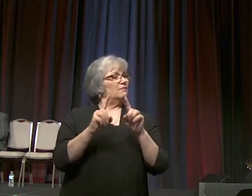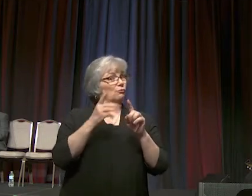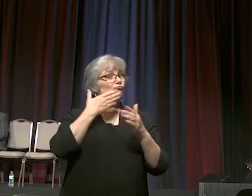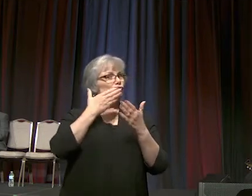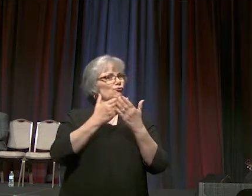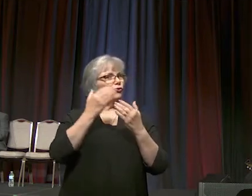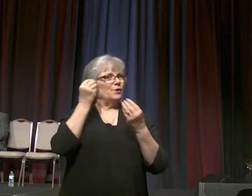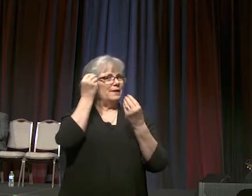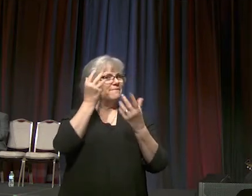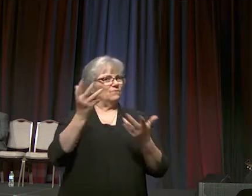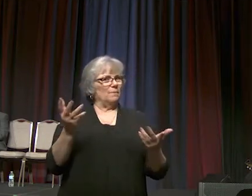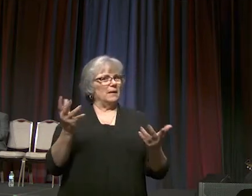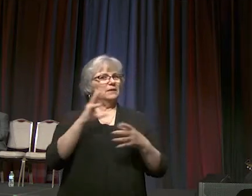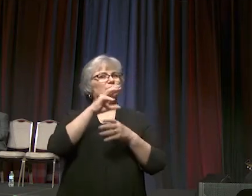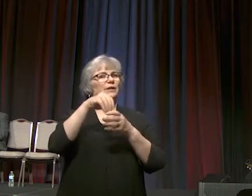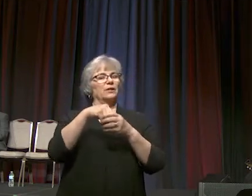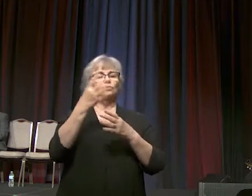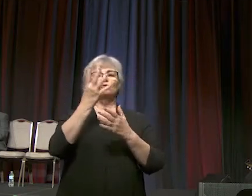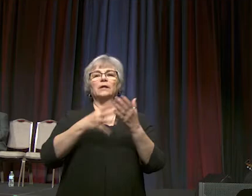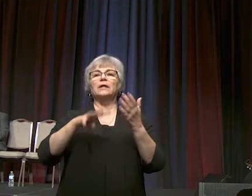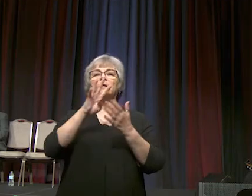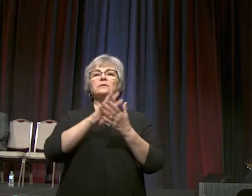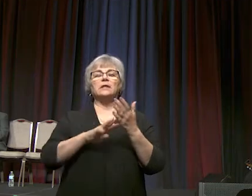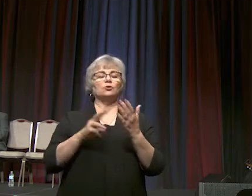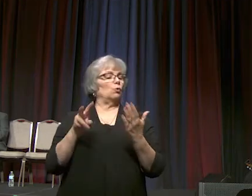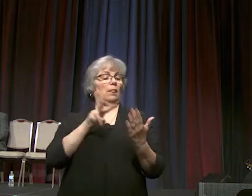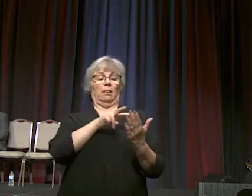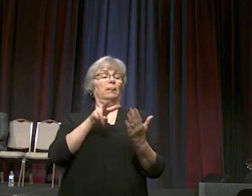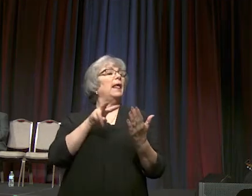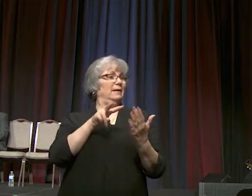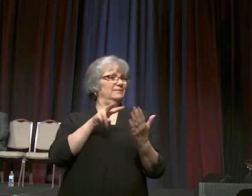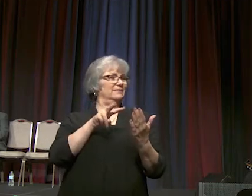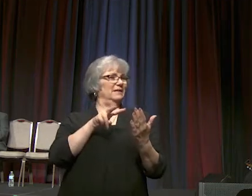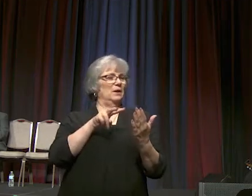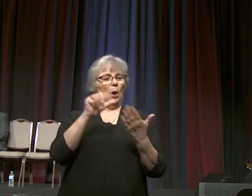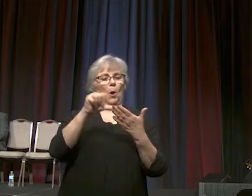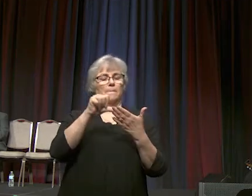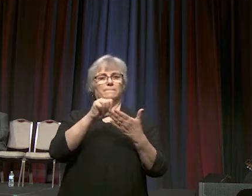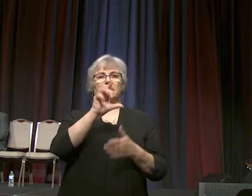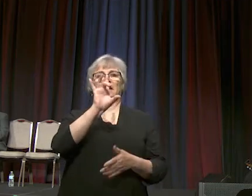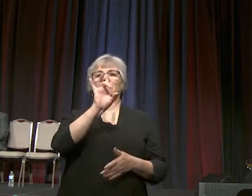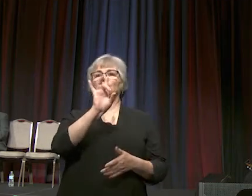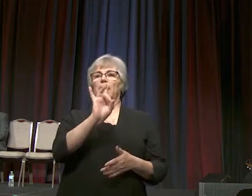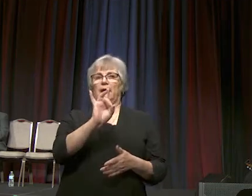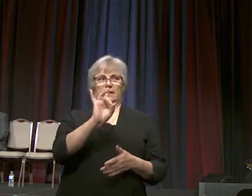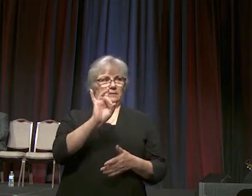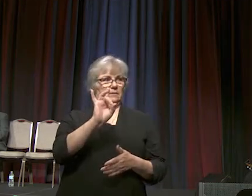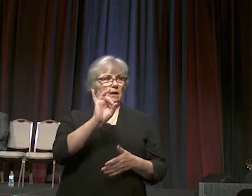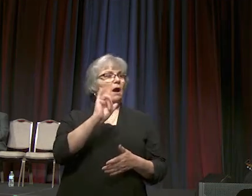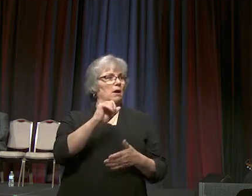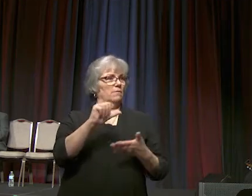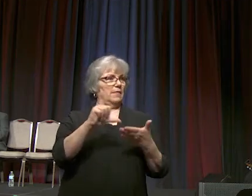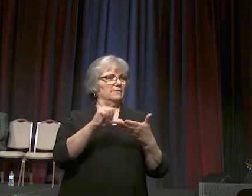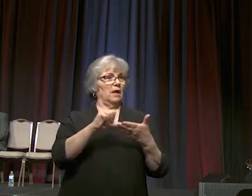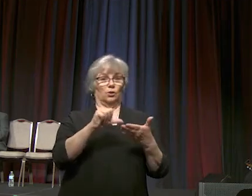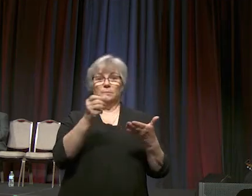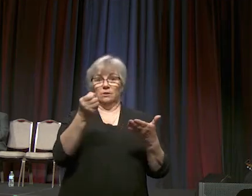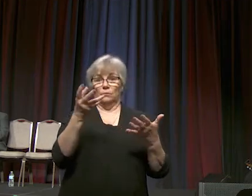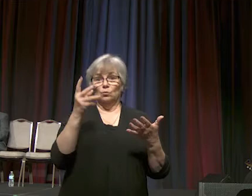information, including a schedule at a glance. So on page 8 of that document, I'm going to turn to